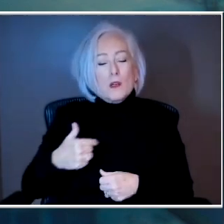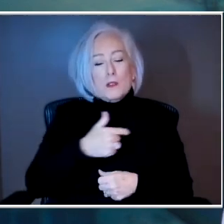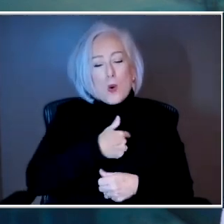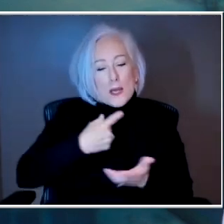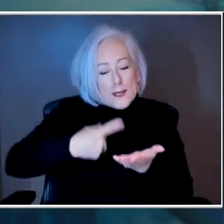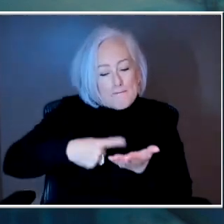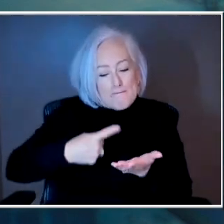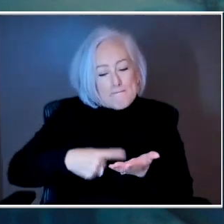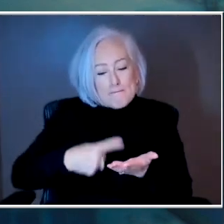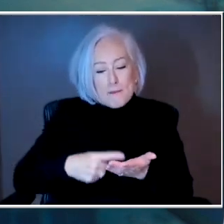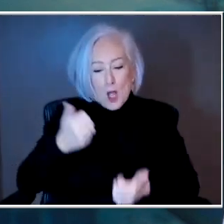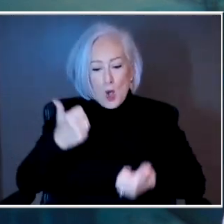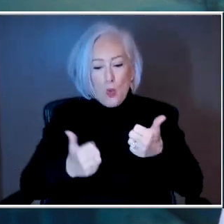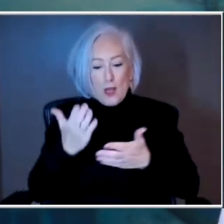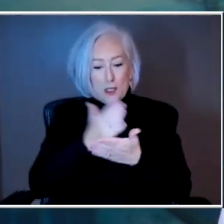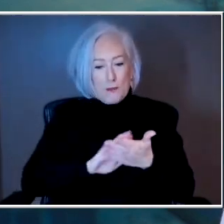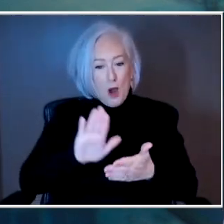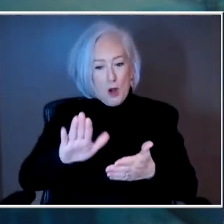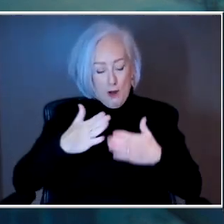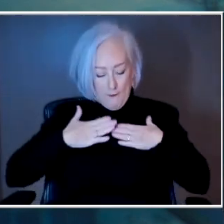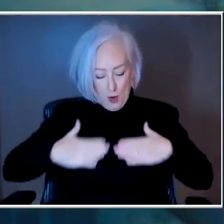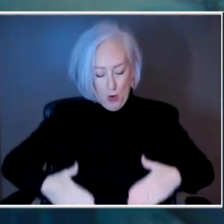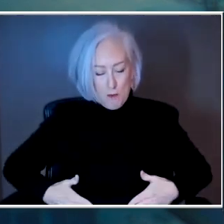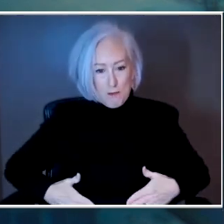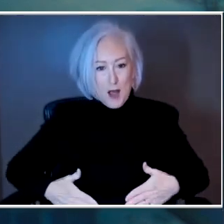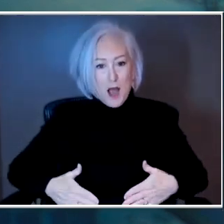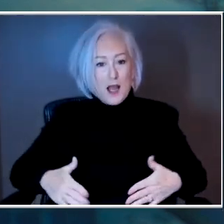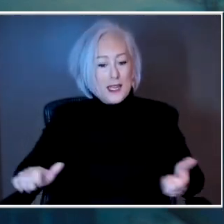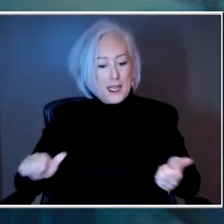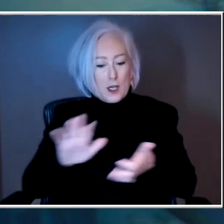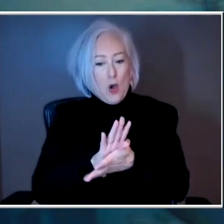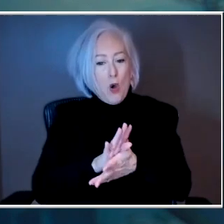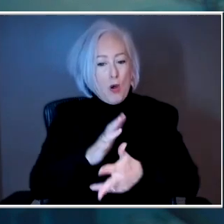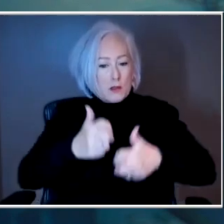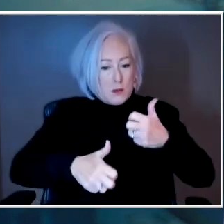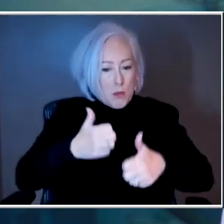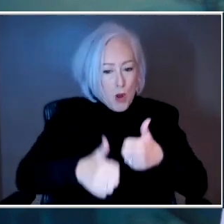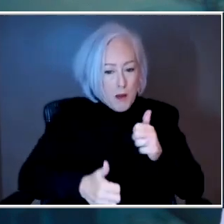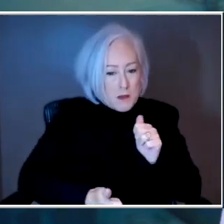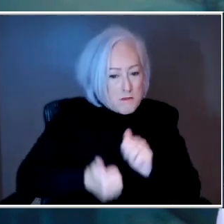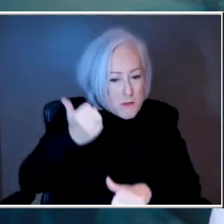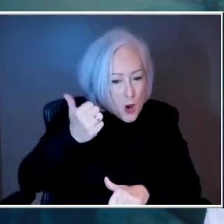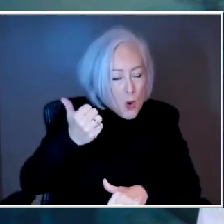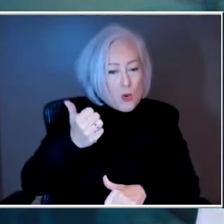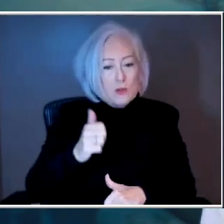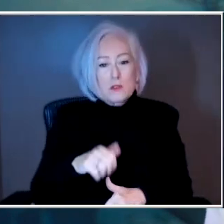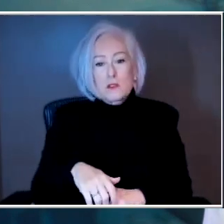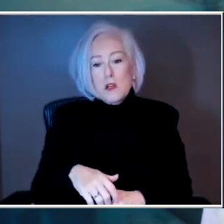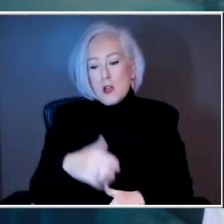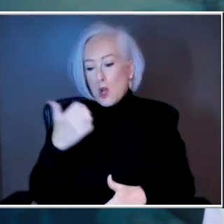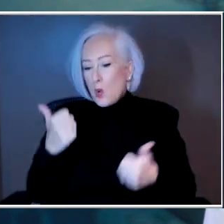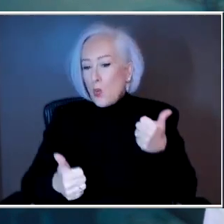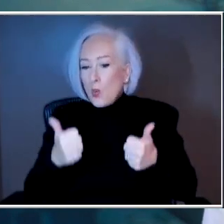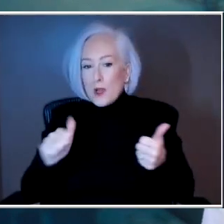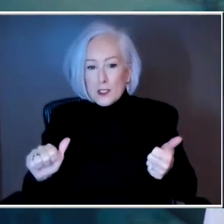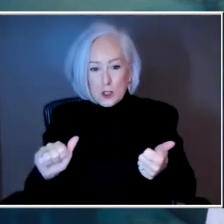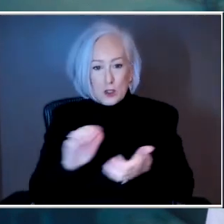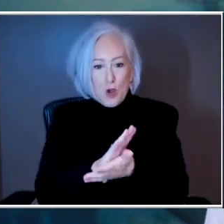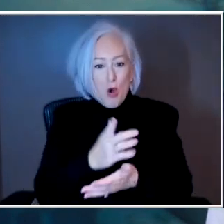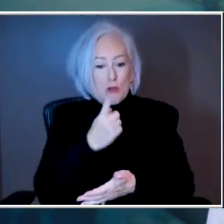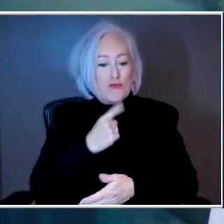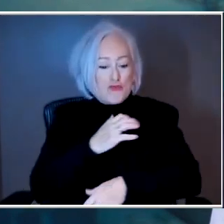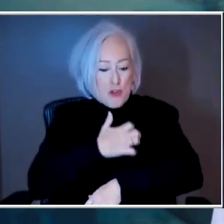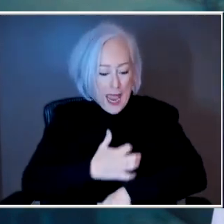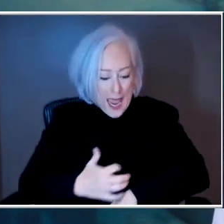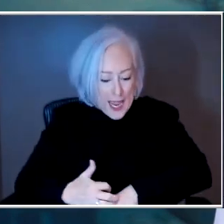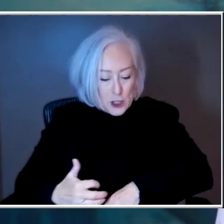you, which part is causing rashes, which is difficult to get in your clothes. Sometimes there's problems with activities of